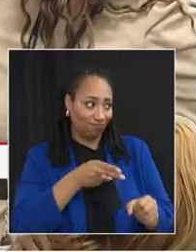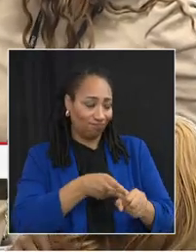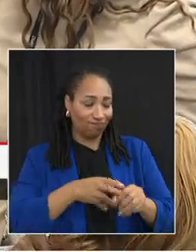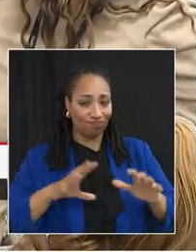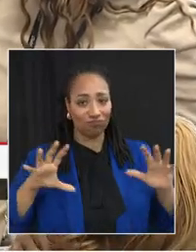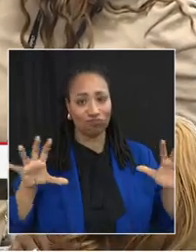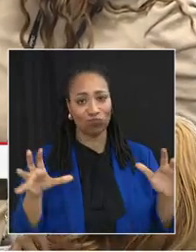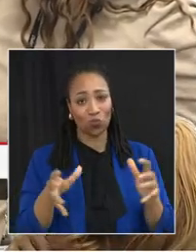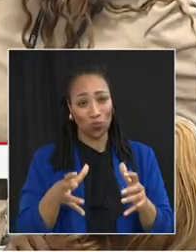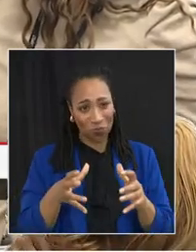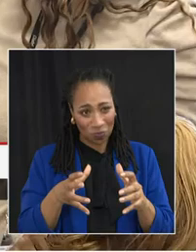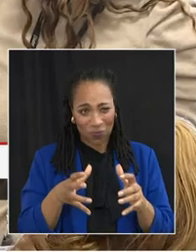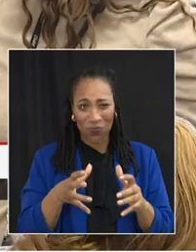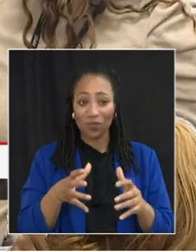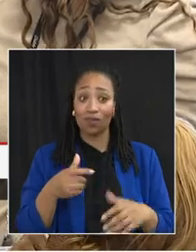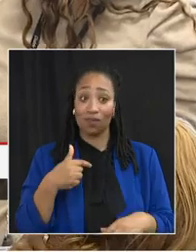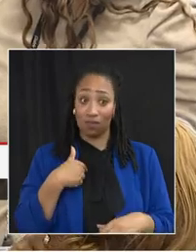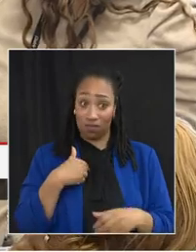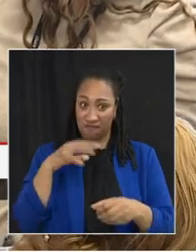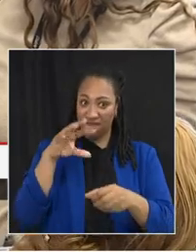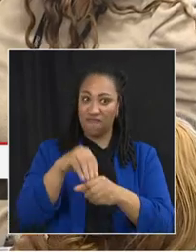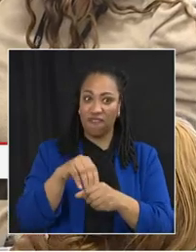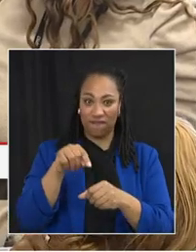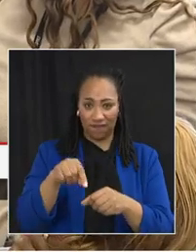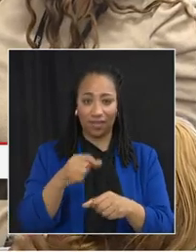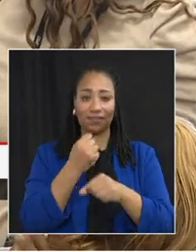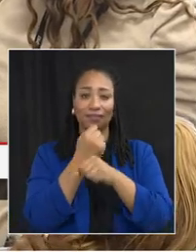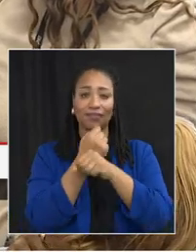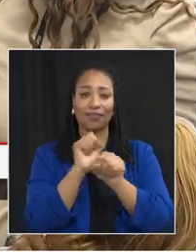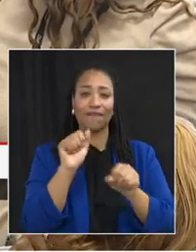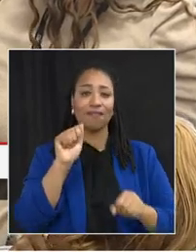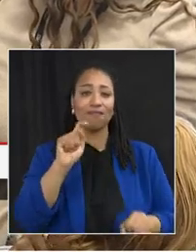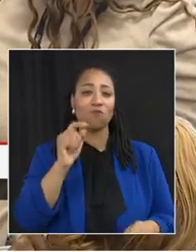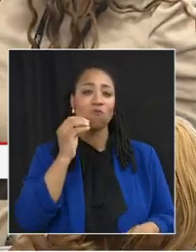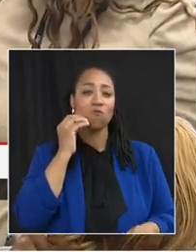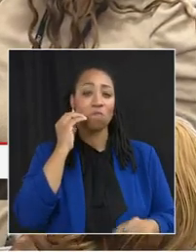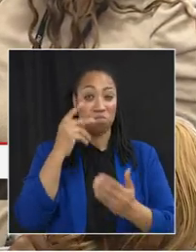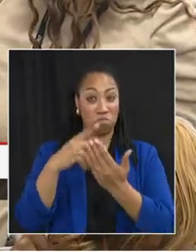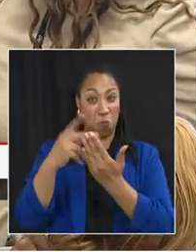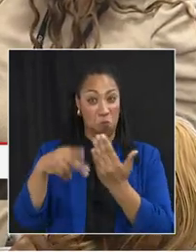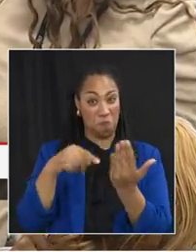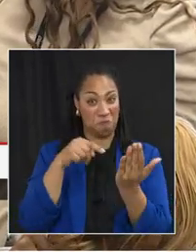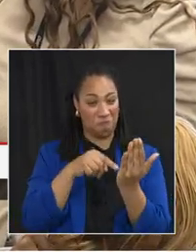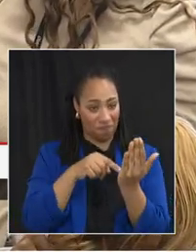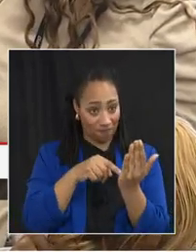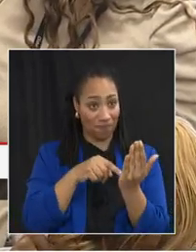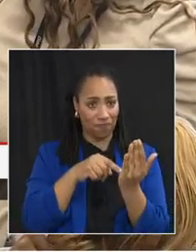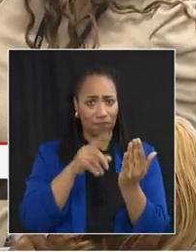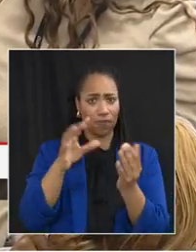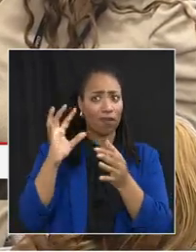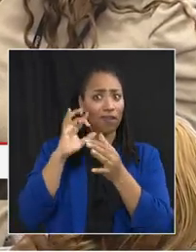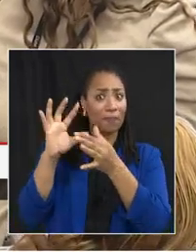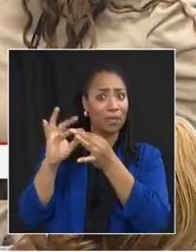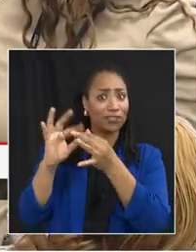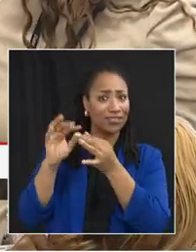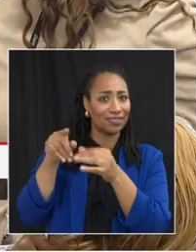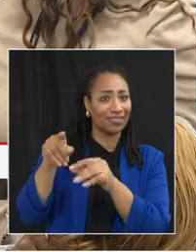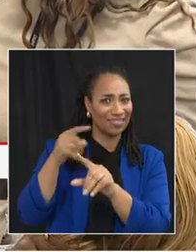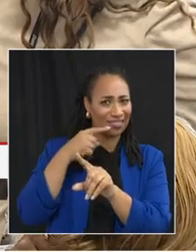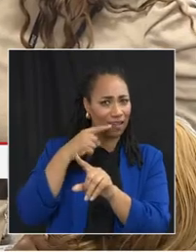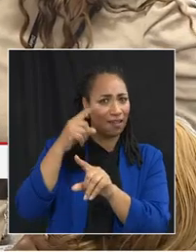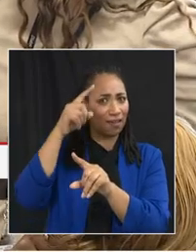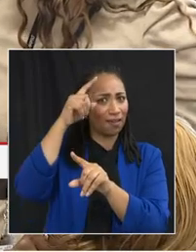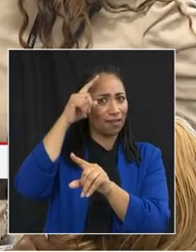Home program. I heard you at the summer event that we had say that you'd increase the amount of money for